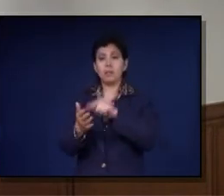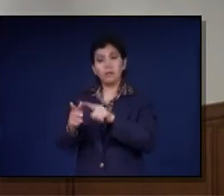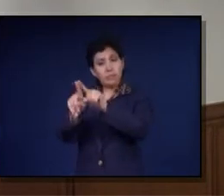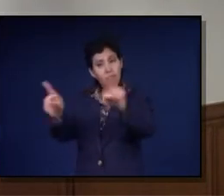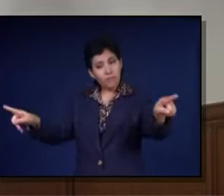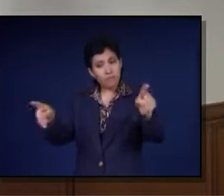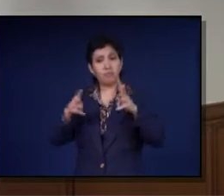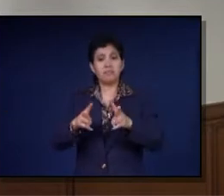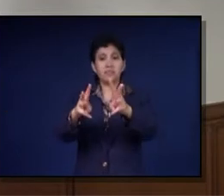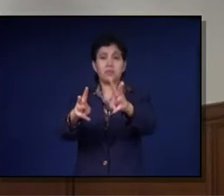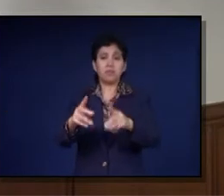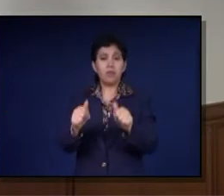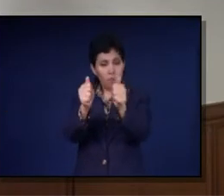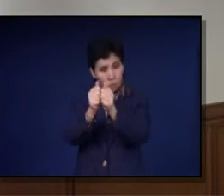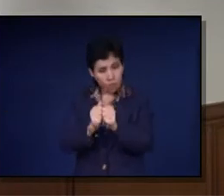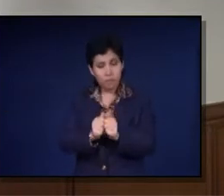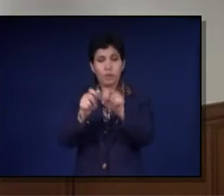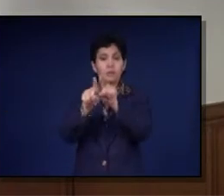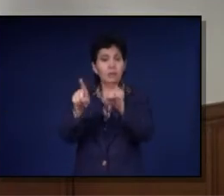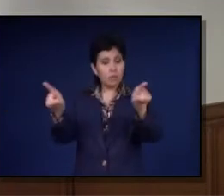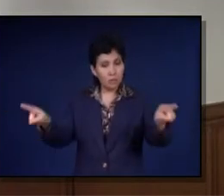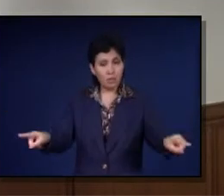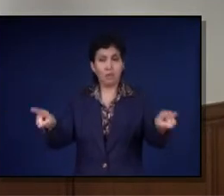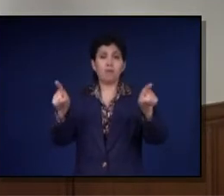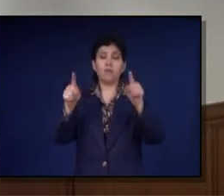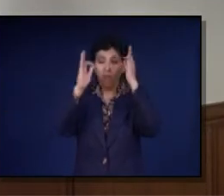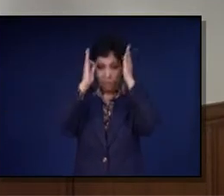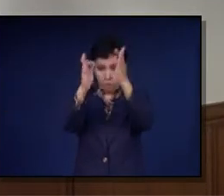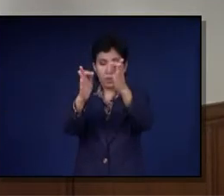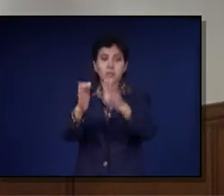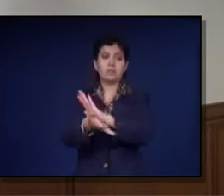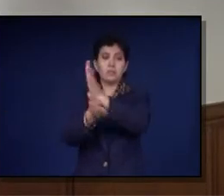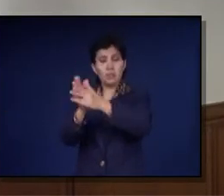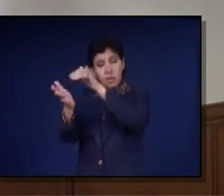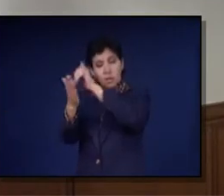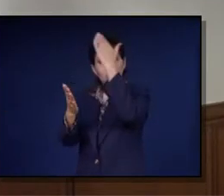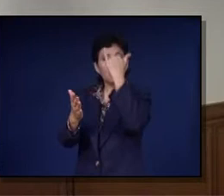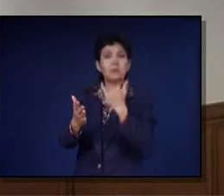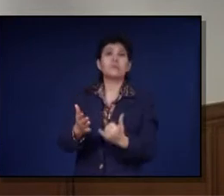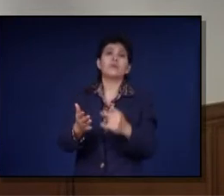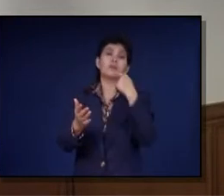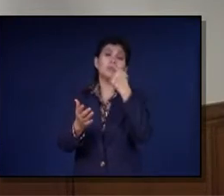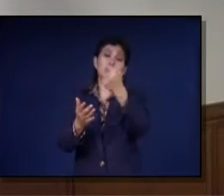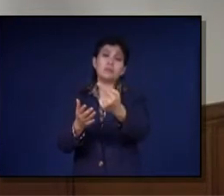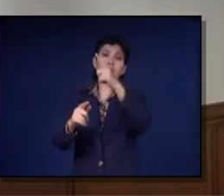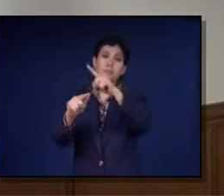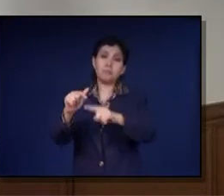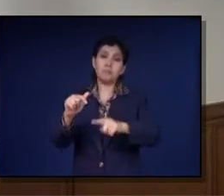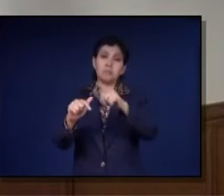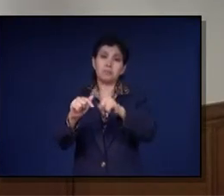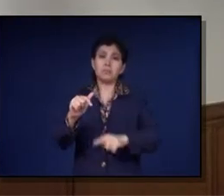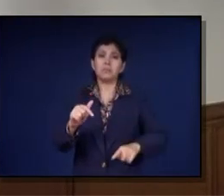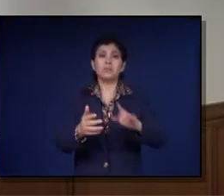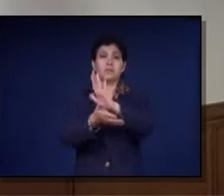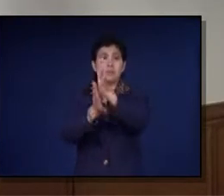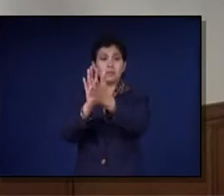methods, with different importance and different focus. And that's why there are different findings. So you, as if